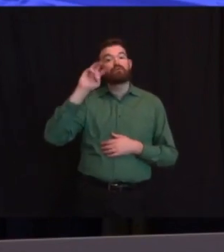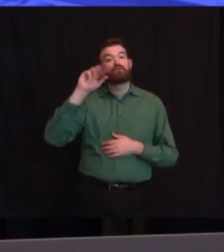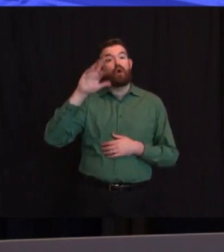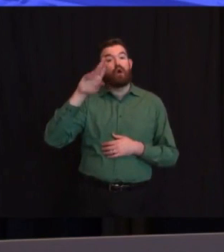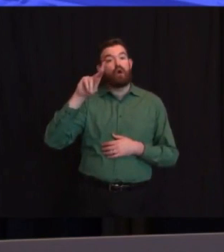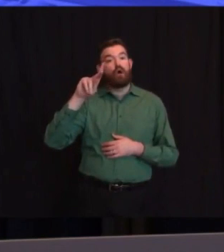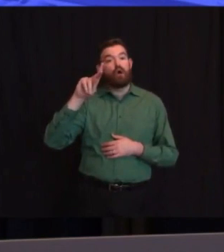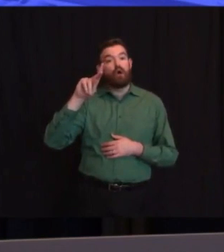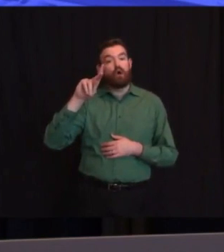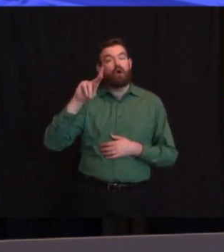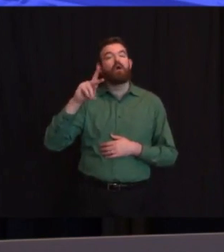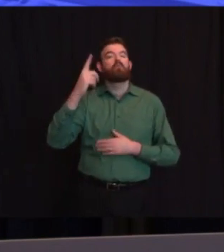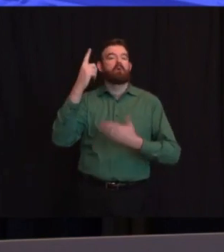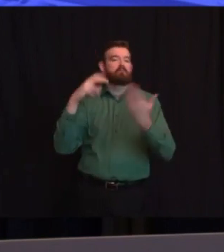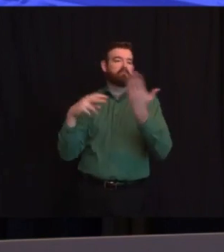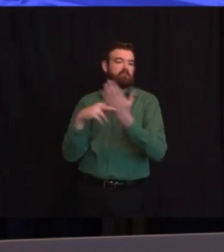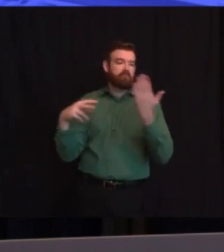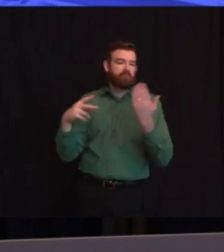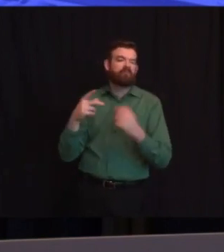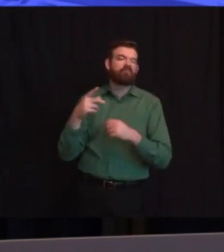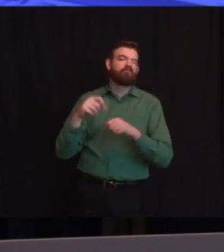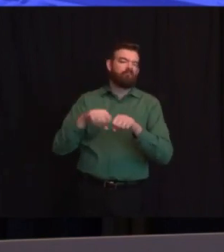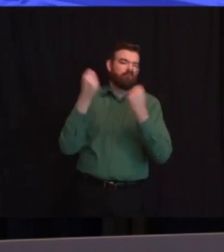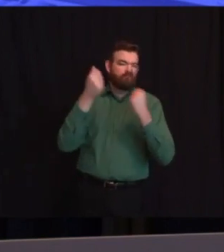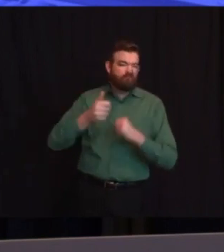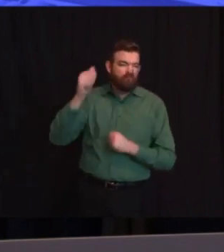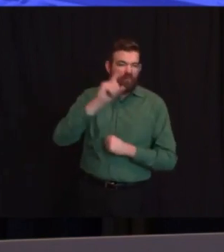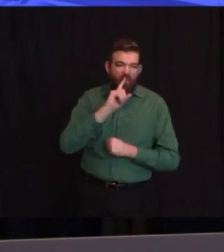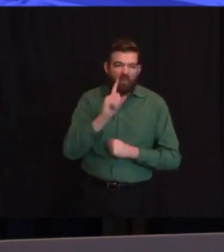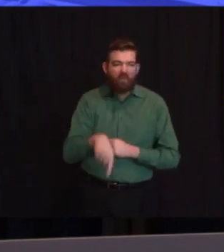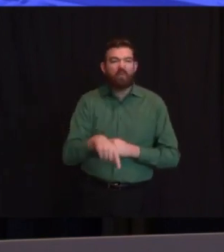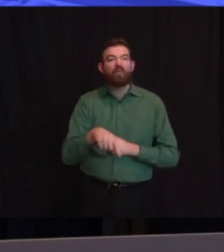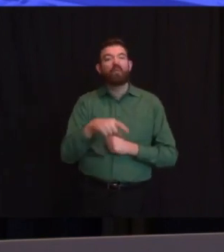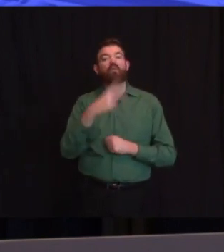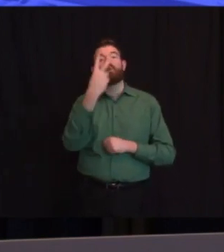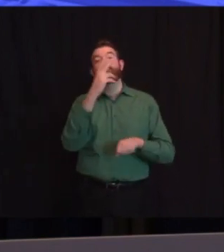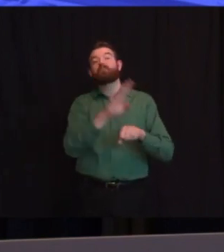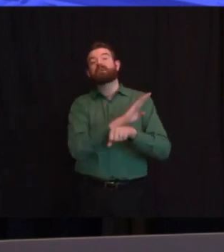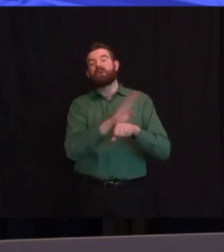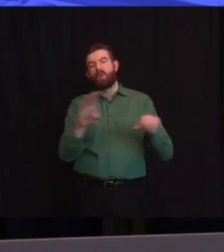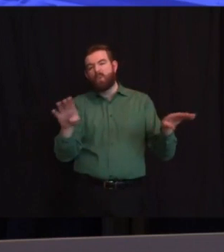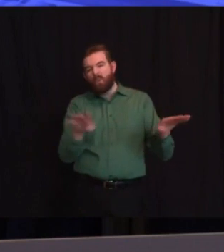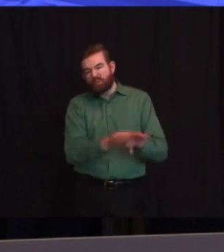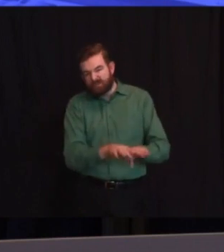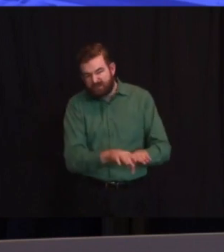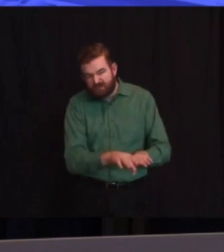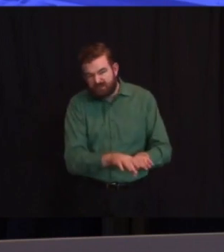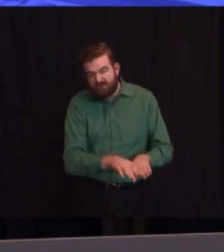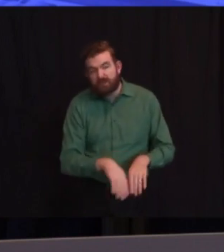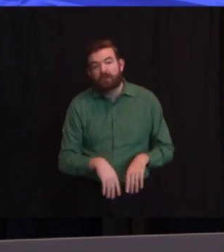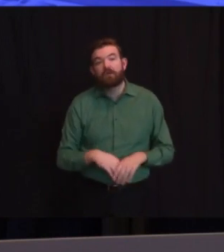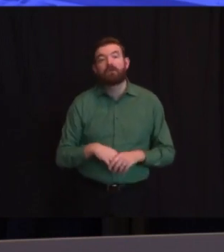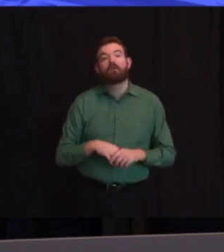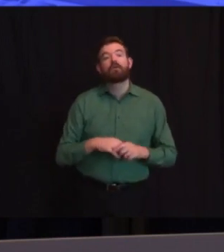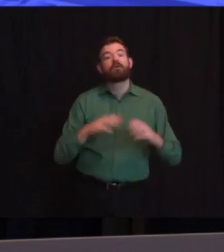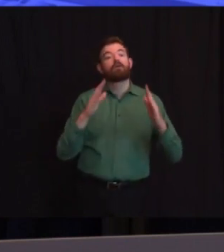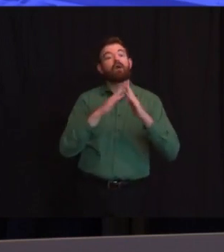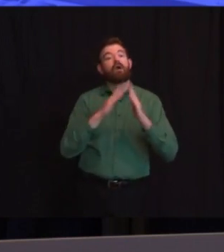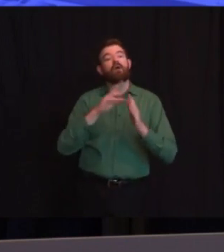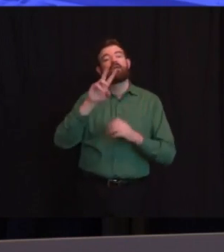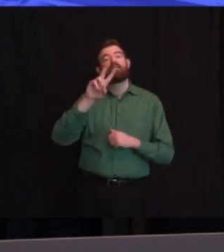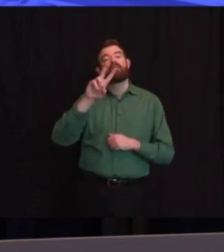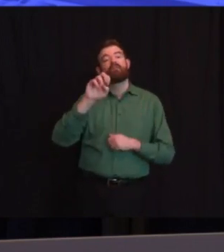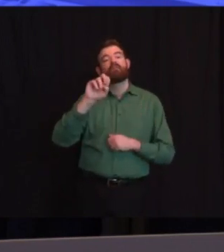order violations and closed 2 non-essential businesses. In Ventnor, 1 subject was cited for being on a closed